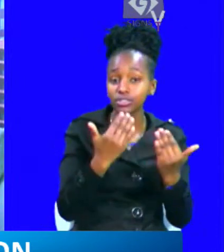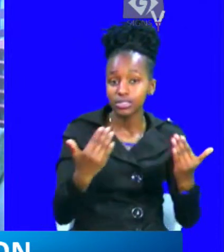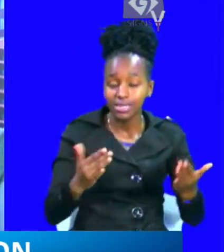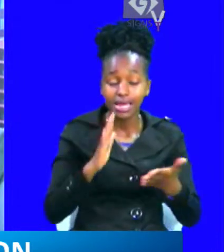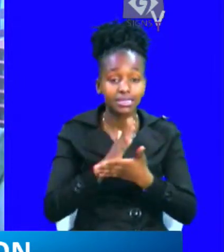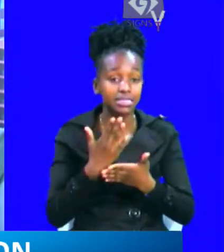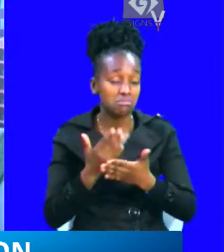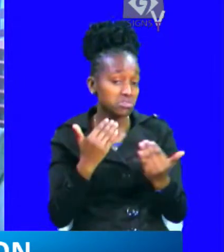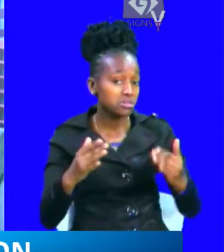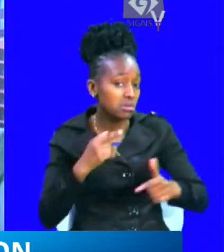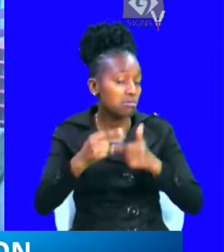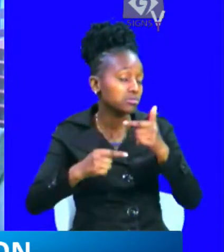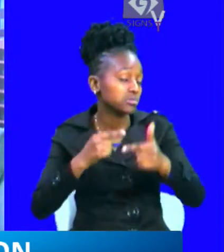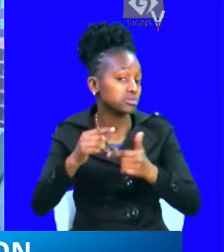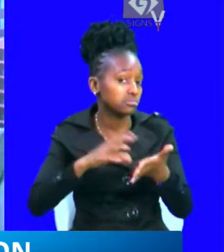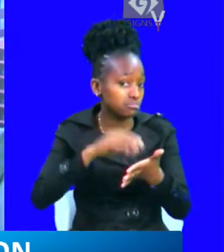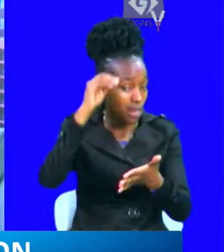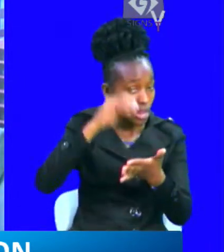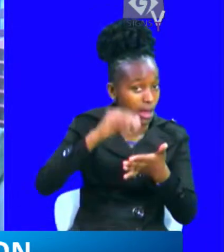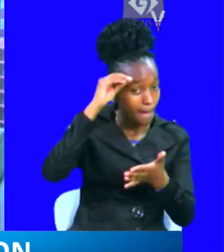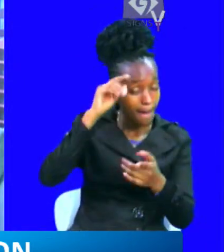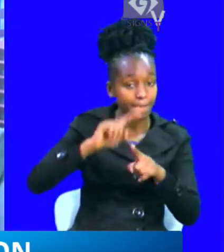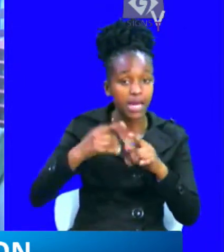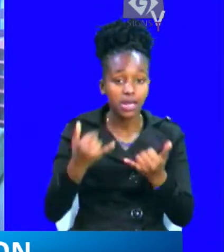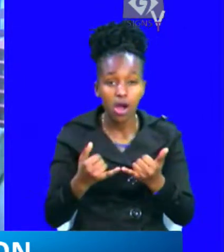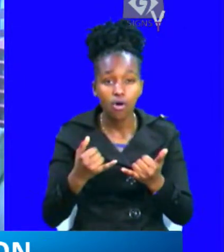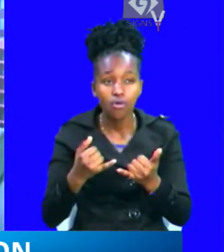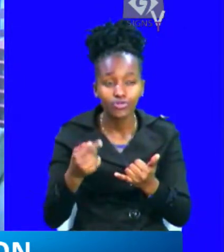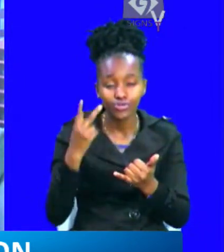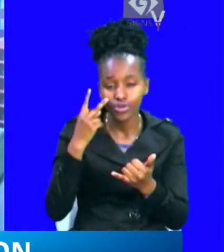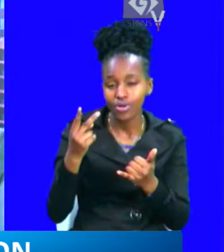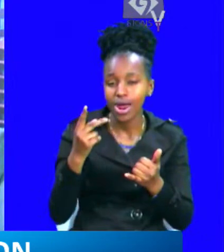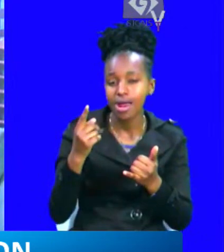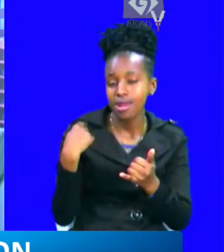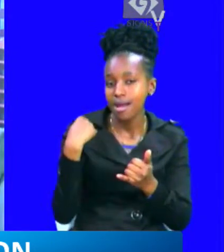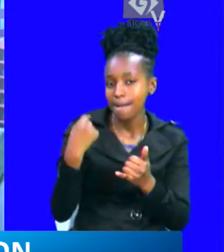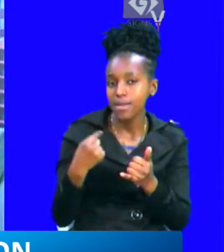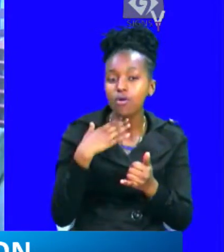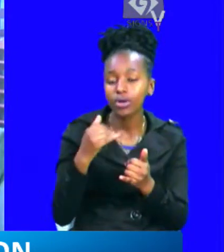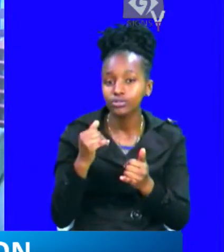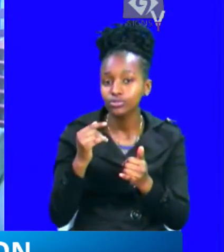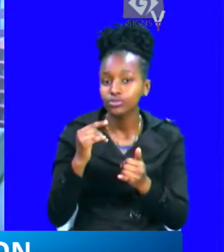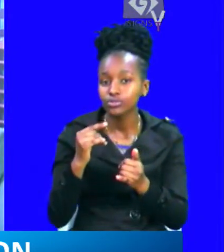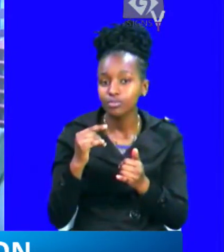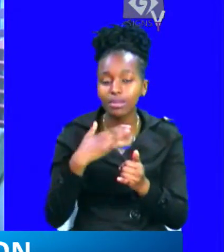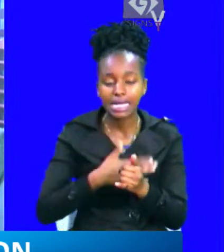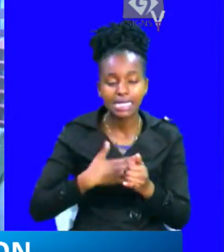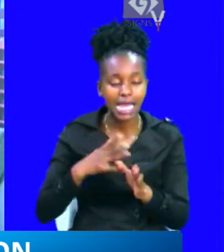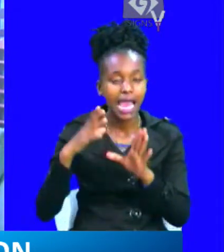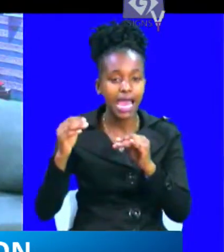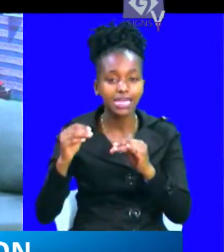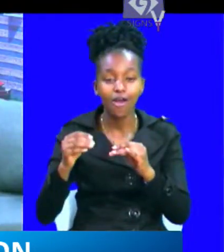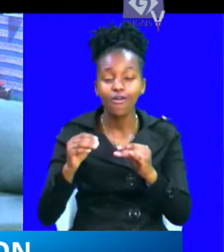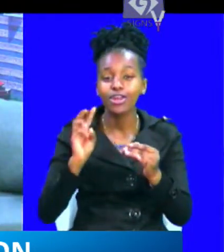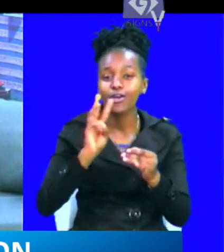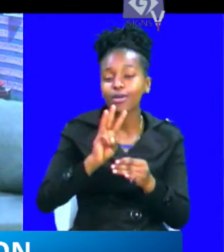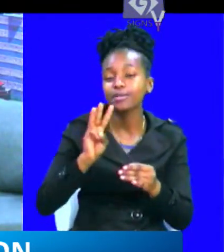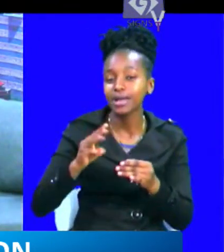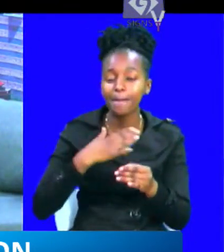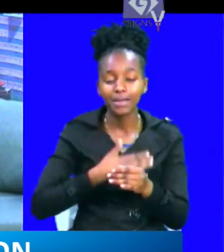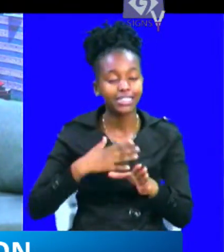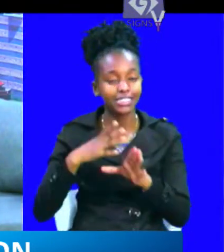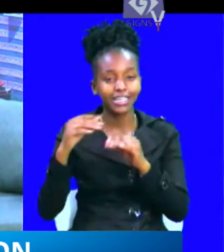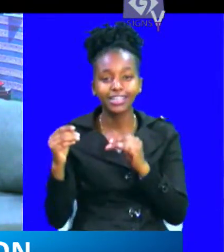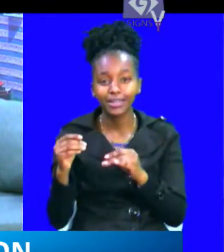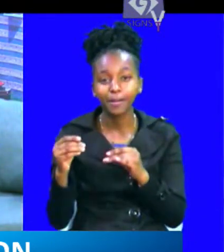studying. Yes. Yeah, but with numbers, I'd like to direct you to our The website. website. No, Huh? nobody